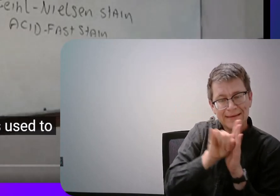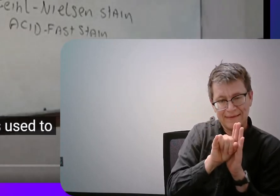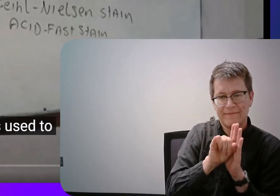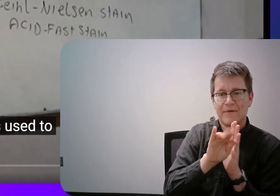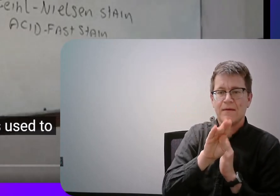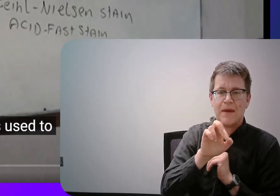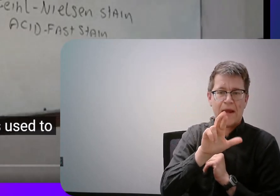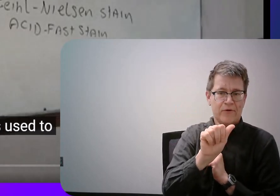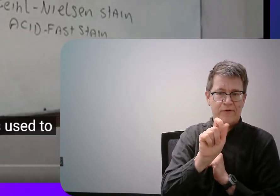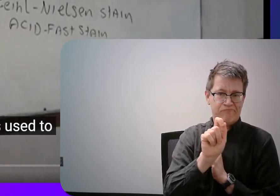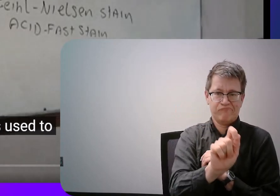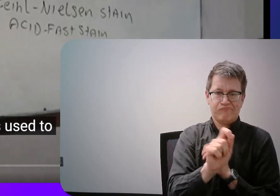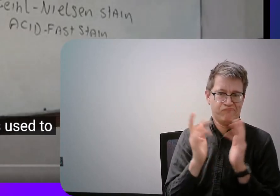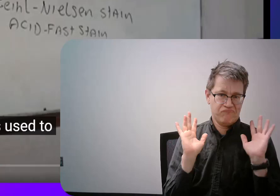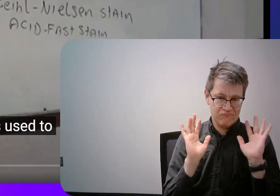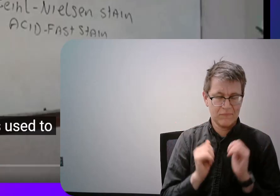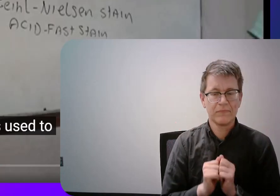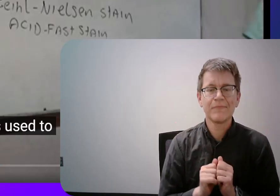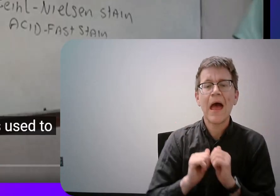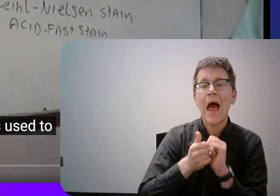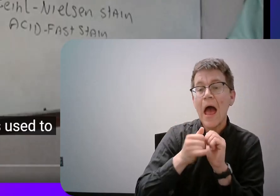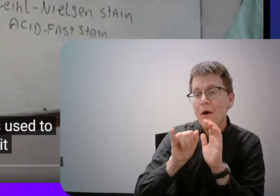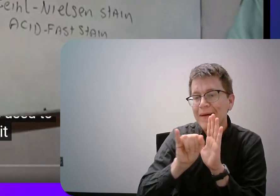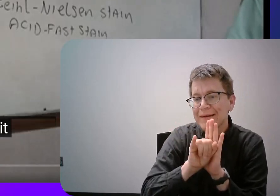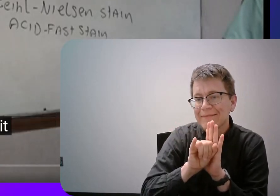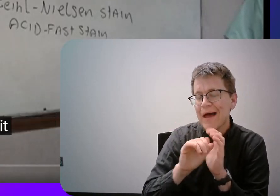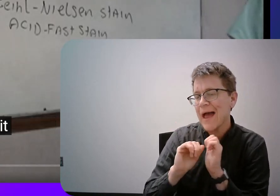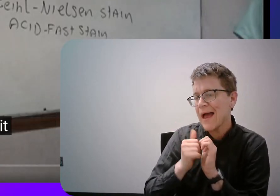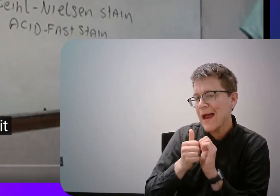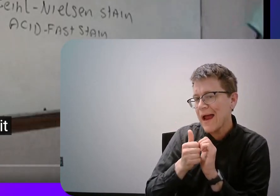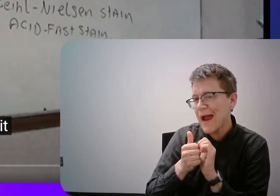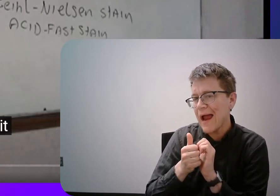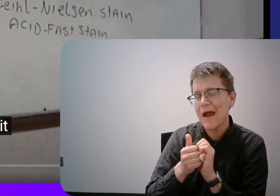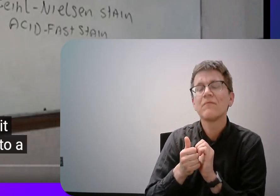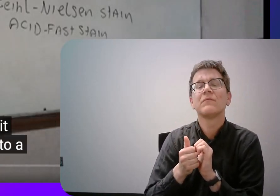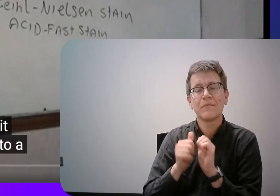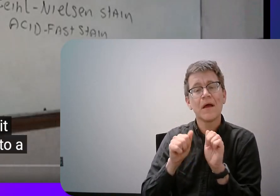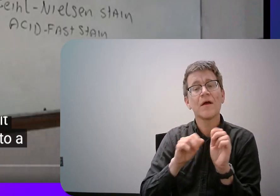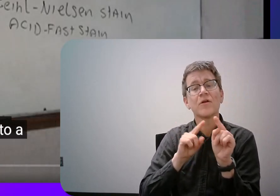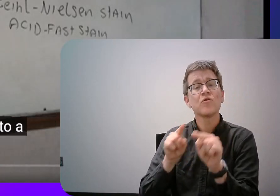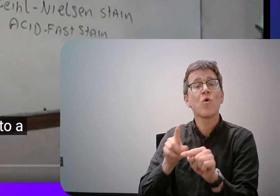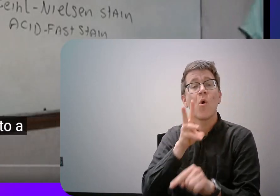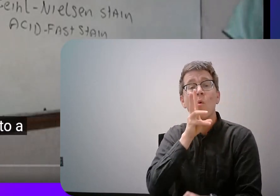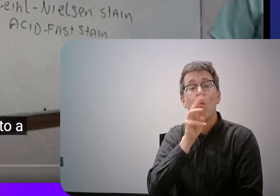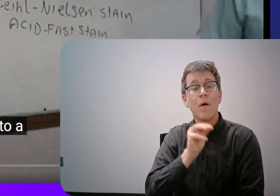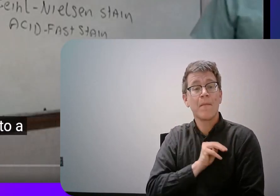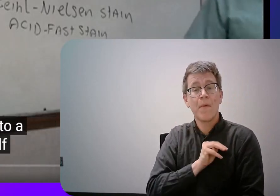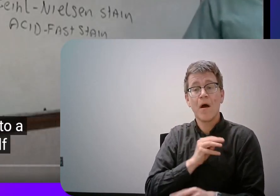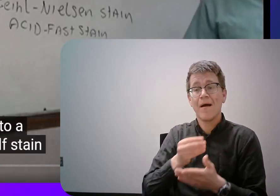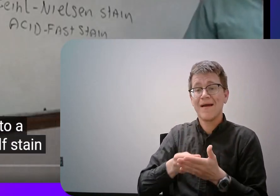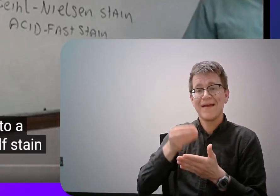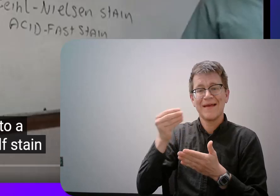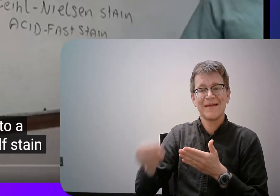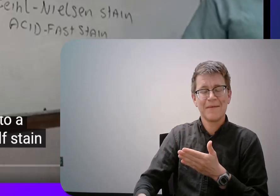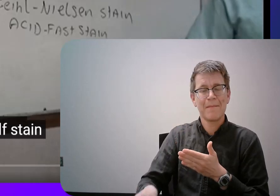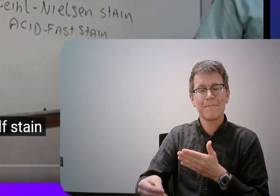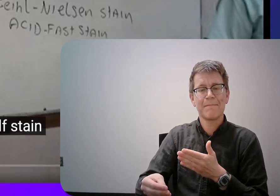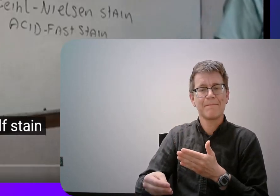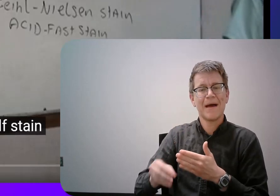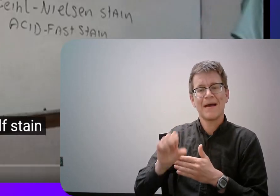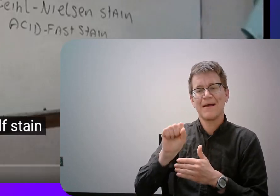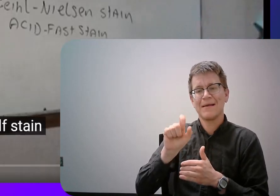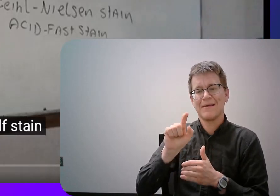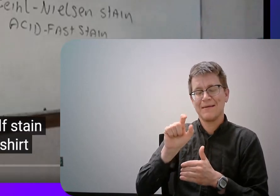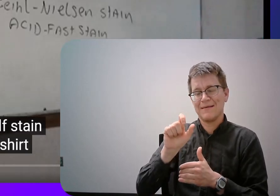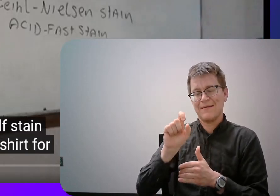identify bacteria. Now, how is it identified? You know, I can go to Walmart and I can buy myself stain-resistant